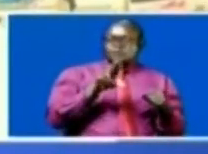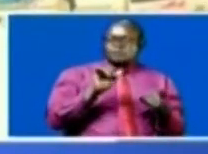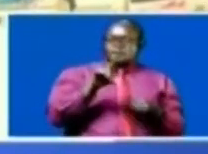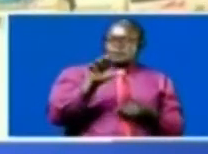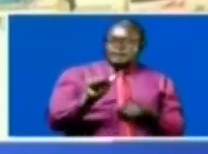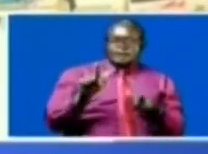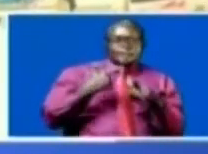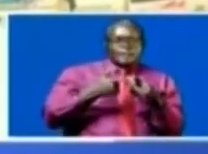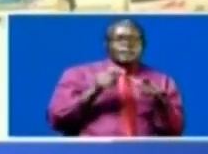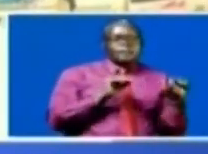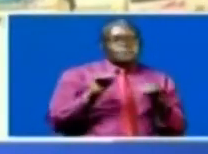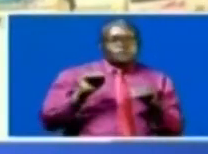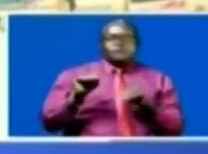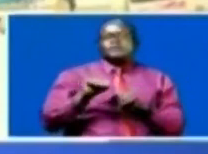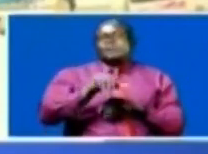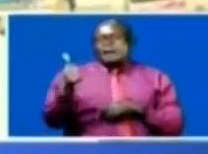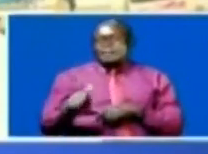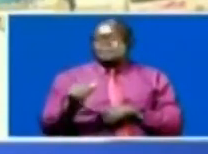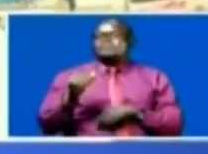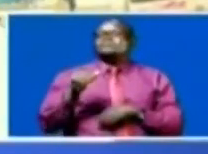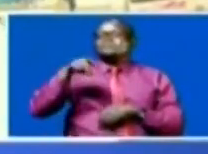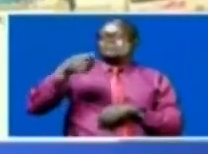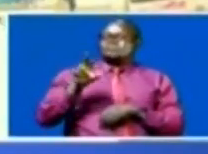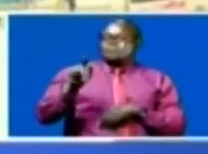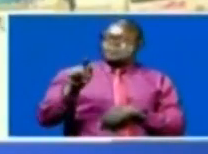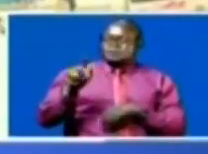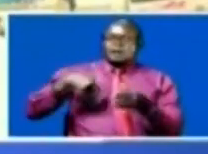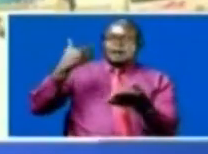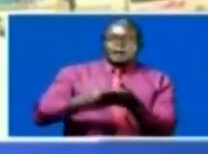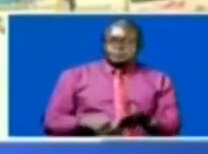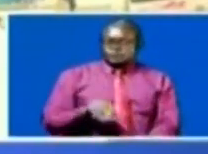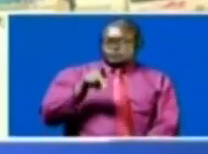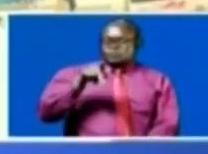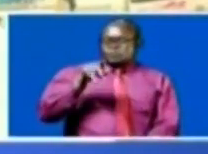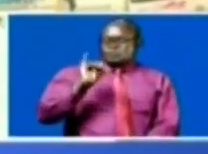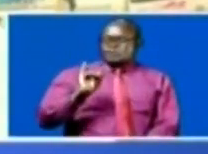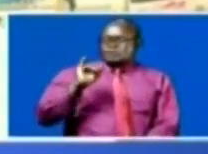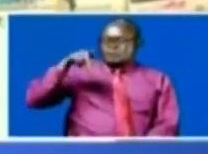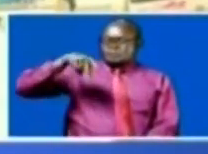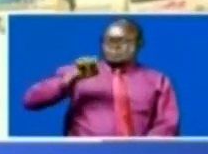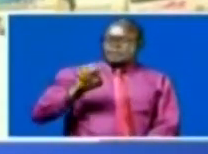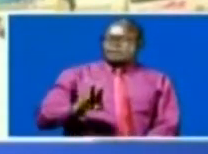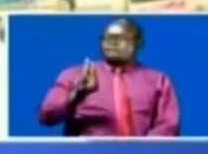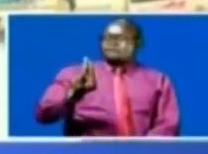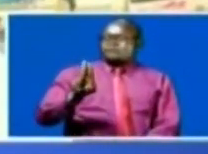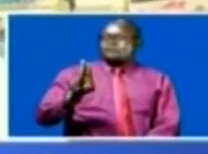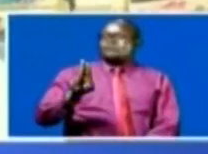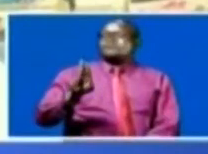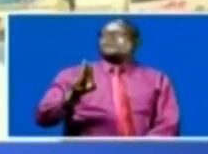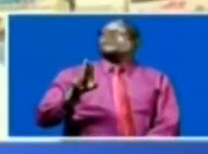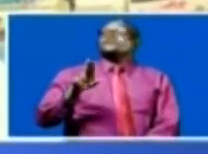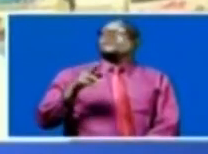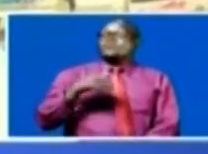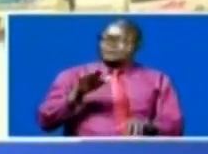have an excursion to the port all the way to the Kipevu oil terminal, and we will cruise at a very